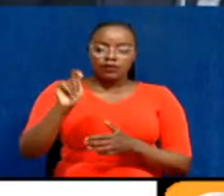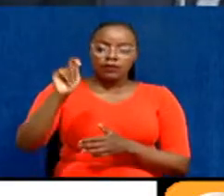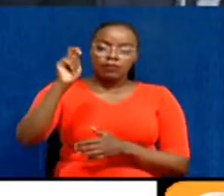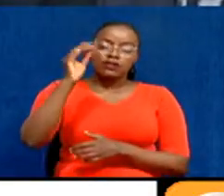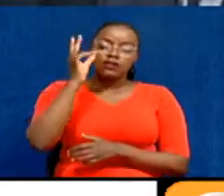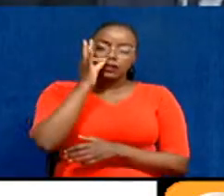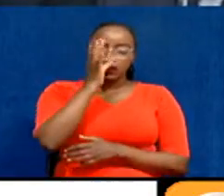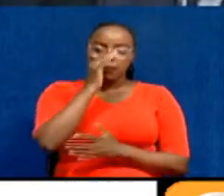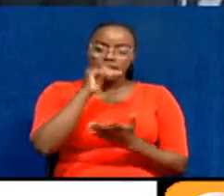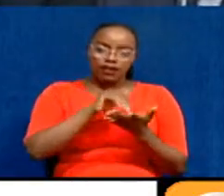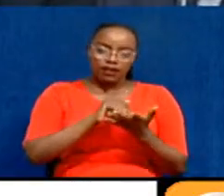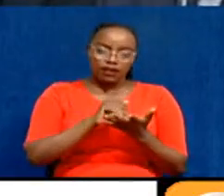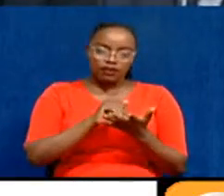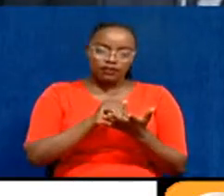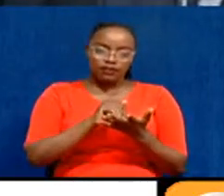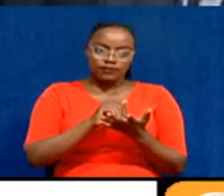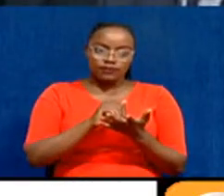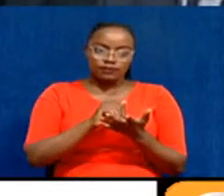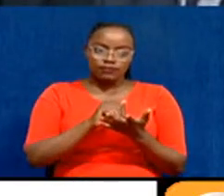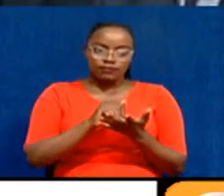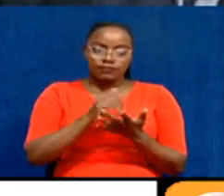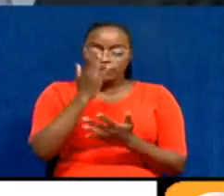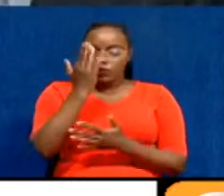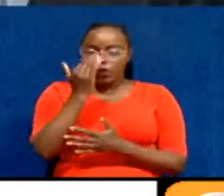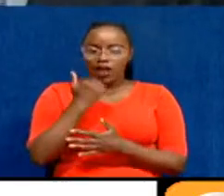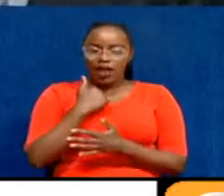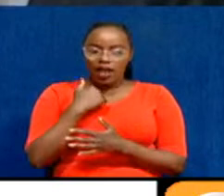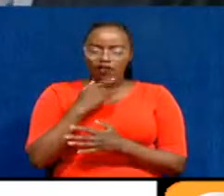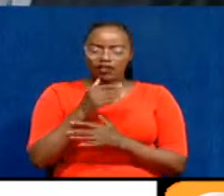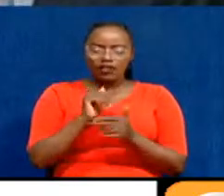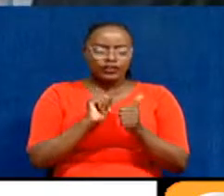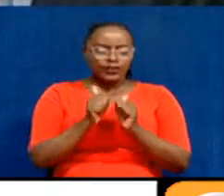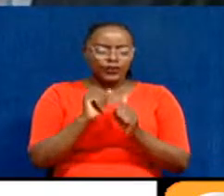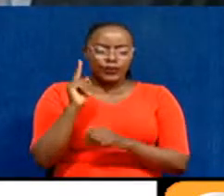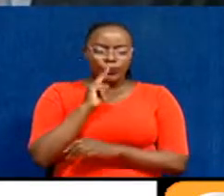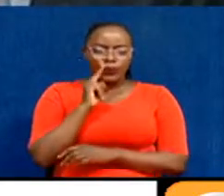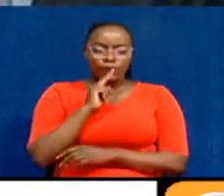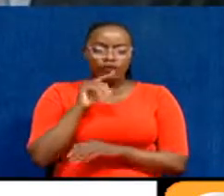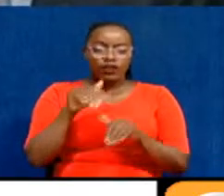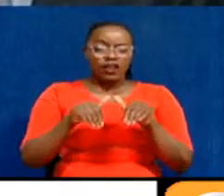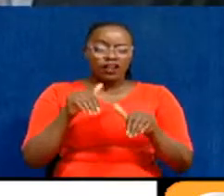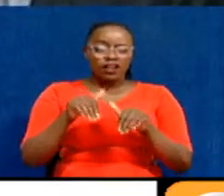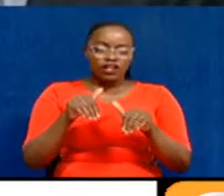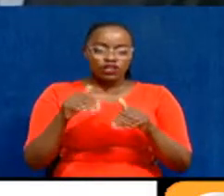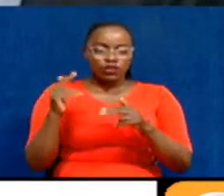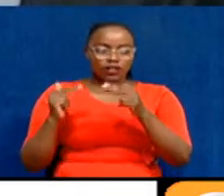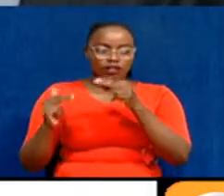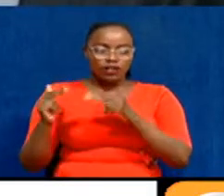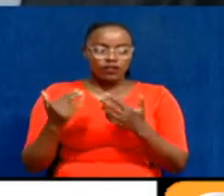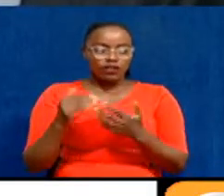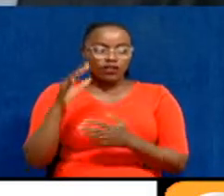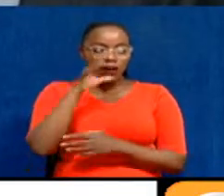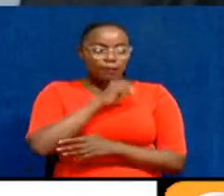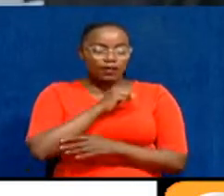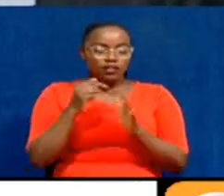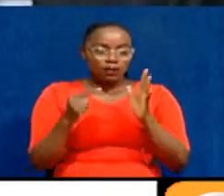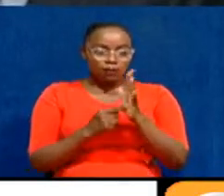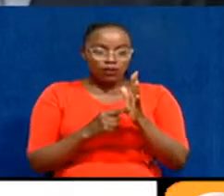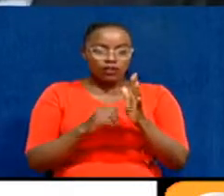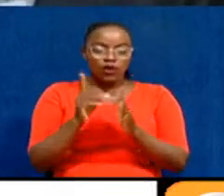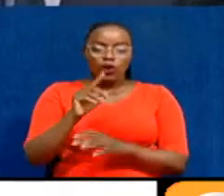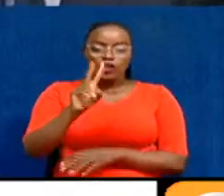President Kibaki again, because there's this contested political legacy, missed the point